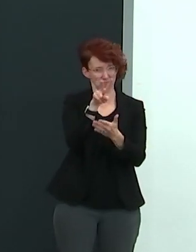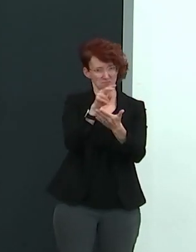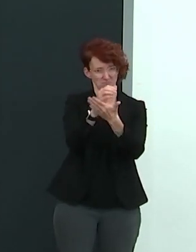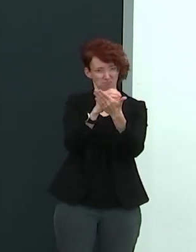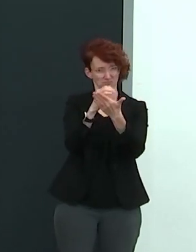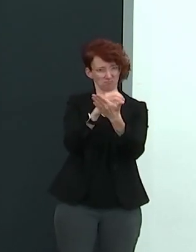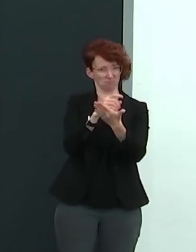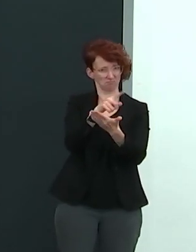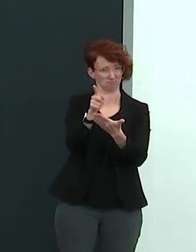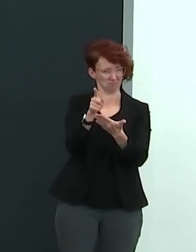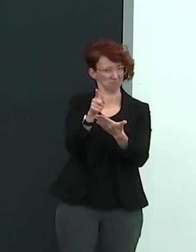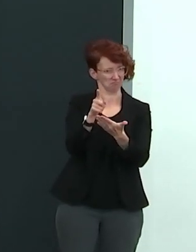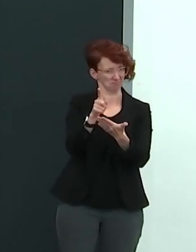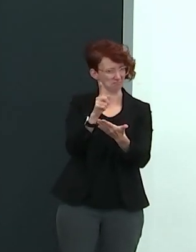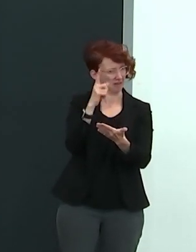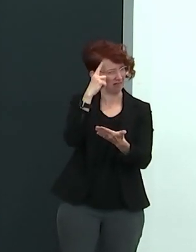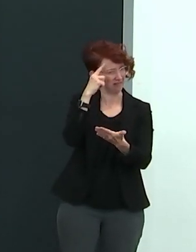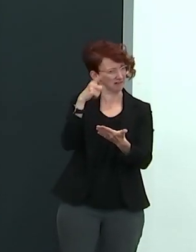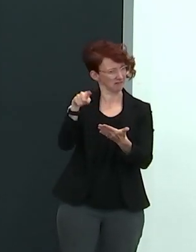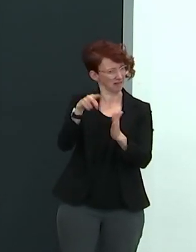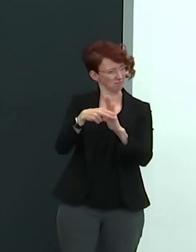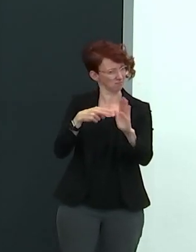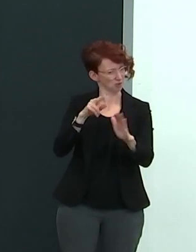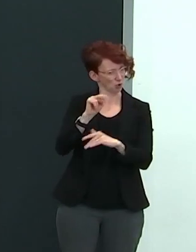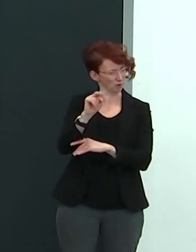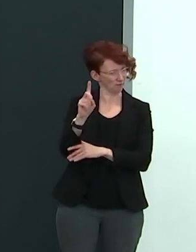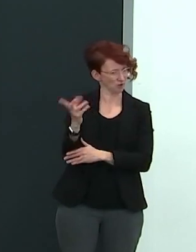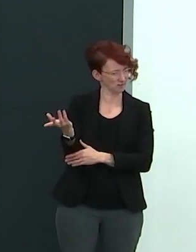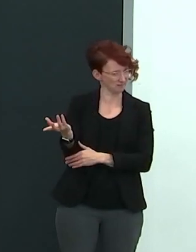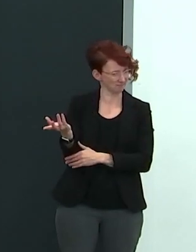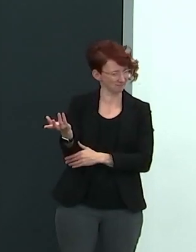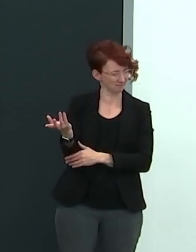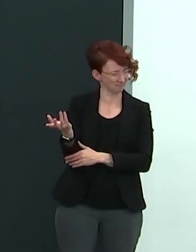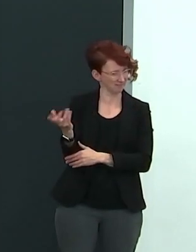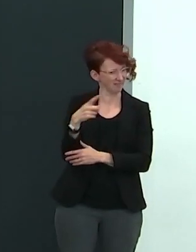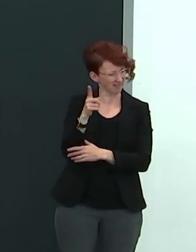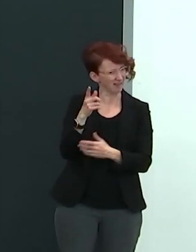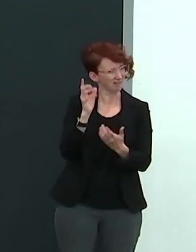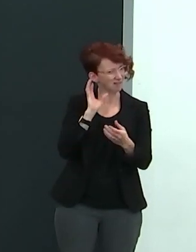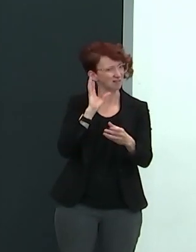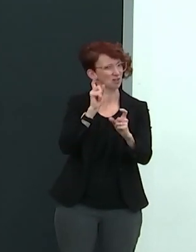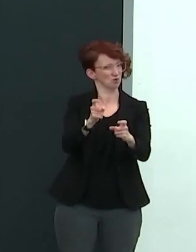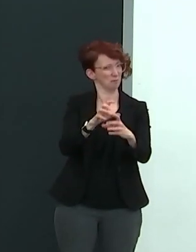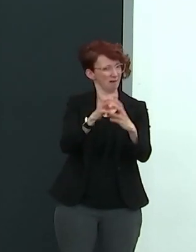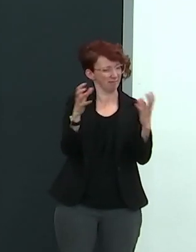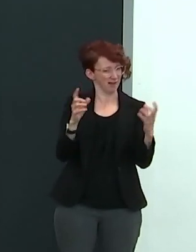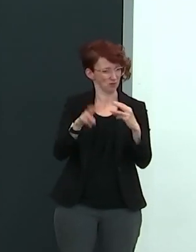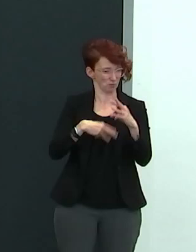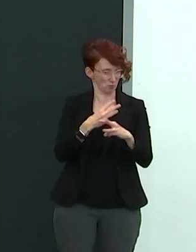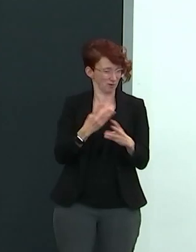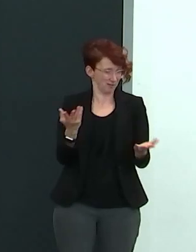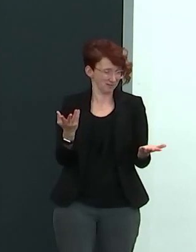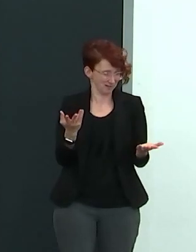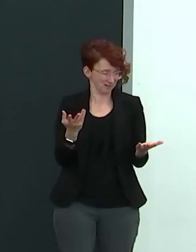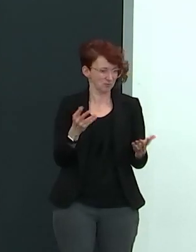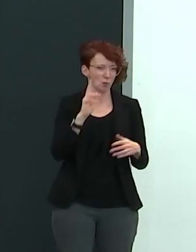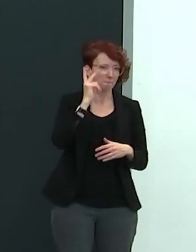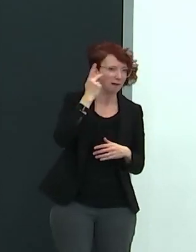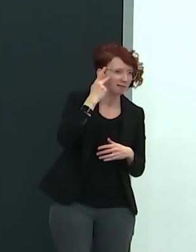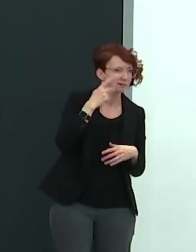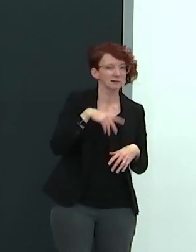criteria for being neurodiverse. The list goes on with important figures from the field of politics, science,